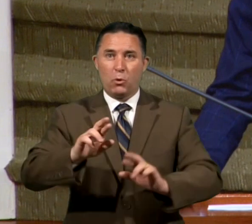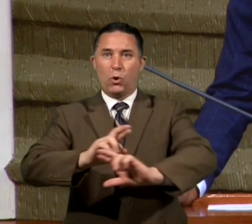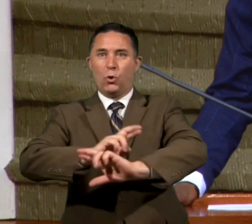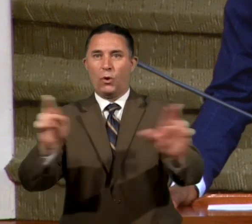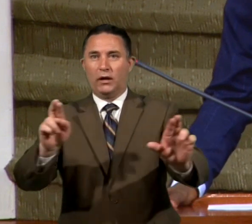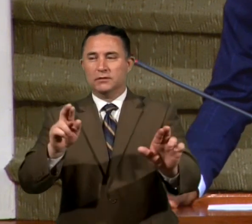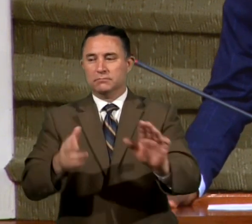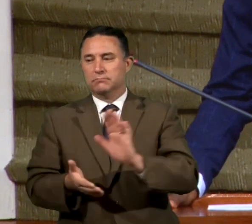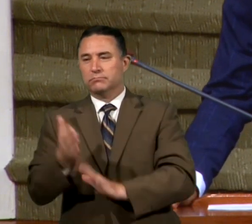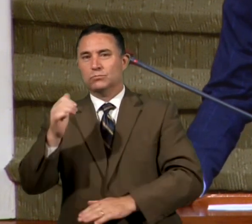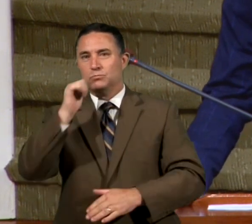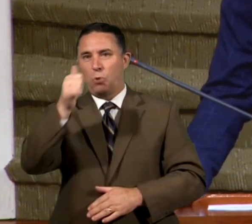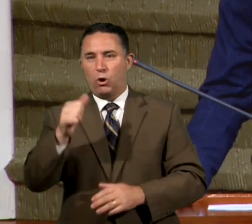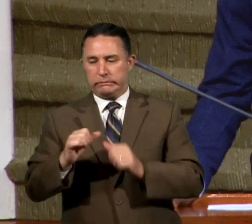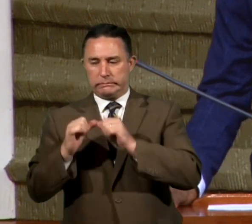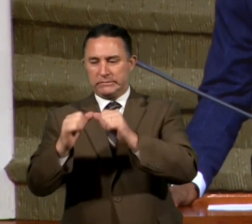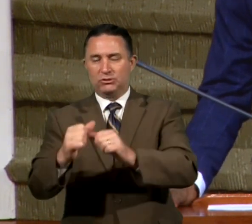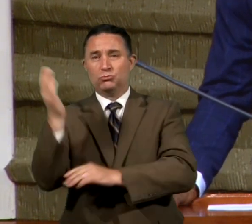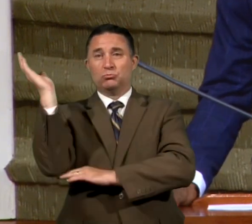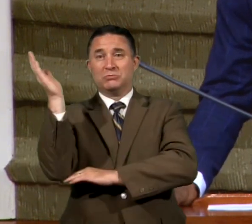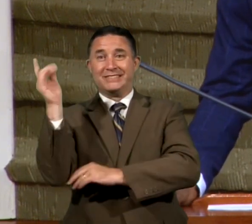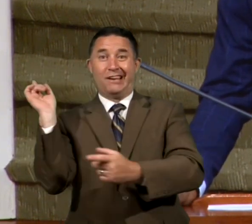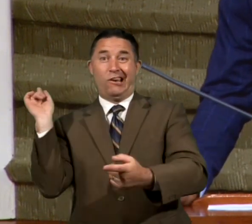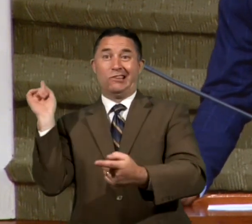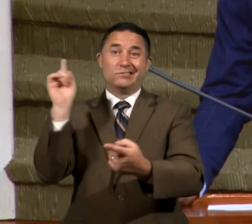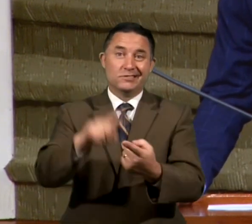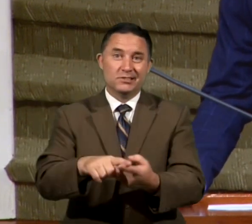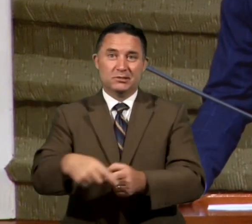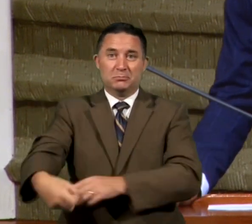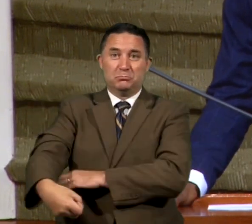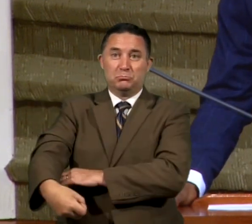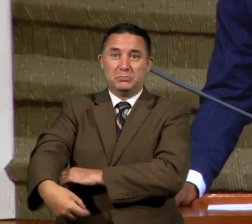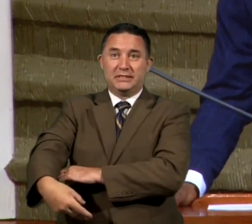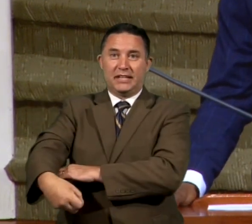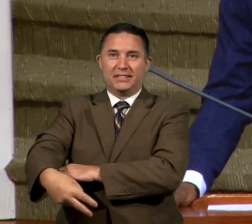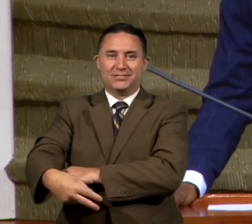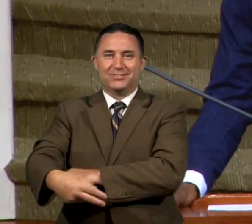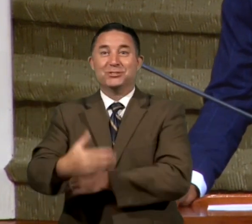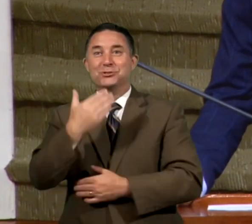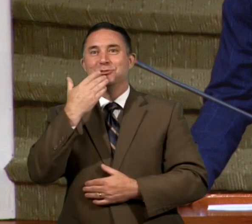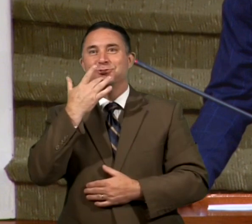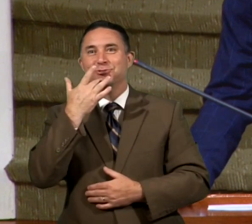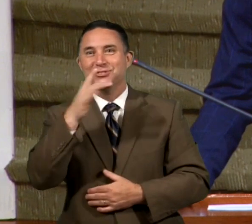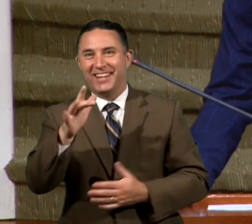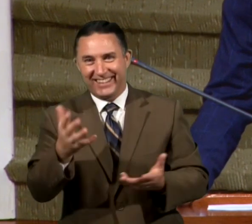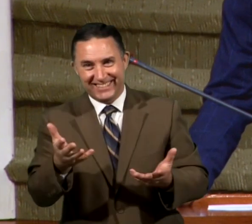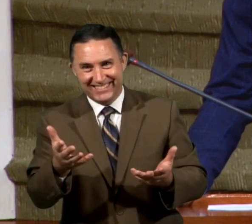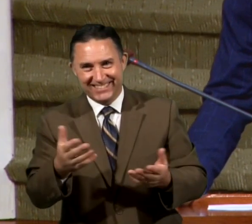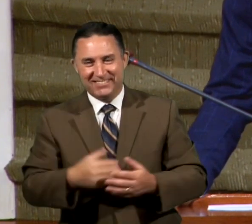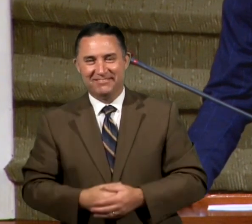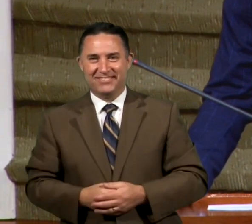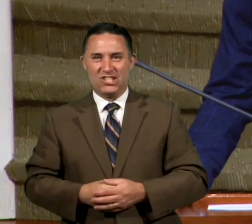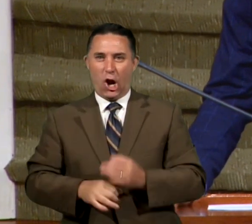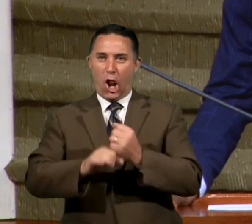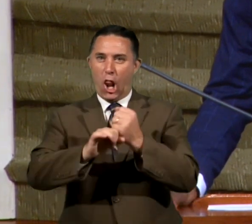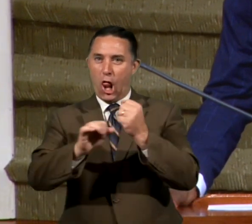to depart on tomorrow, and continued his speech until midnight. Good luck, y'all.